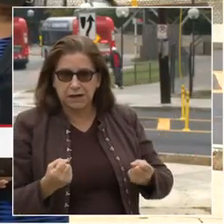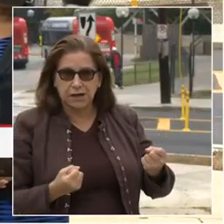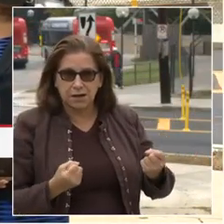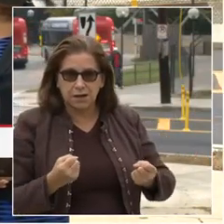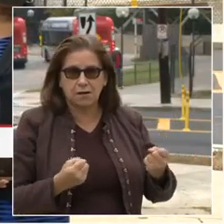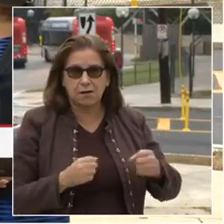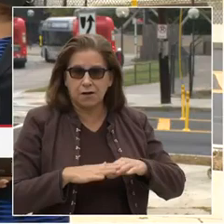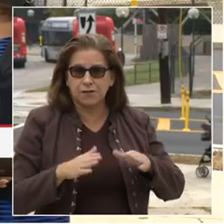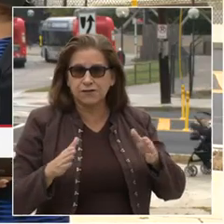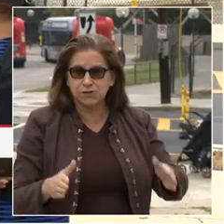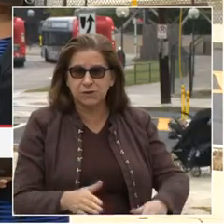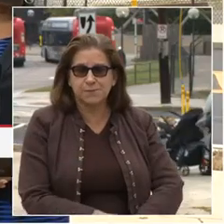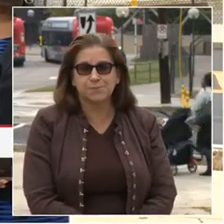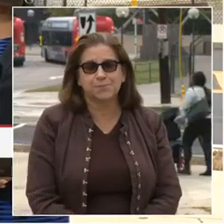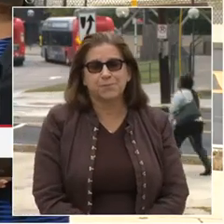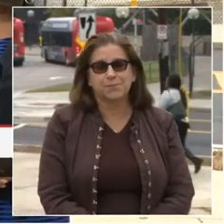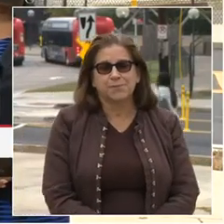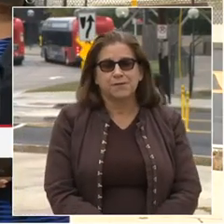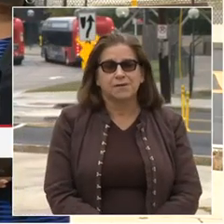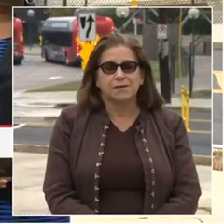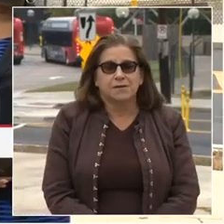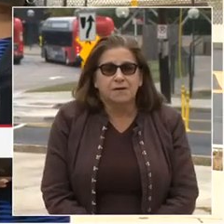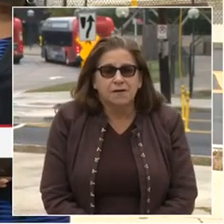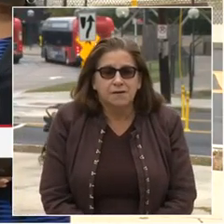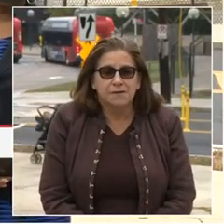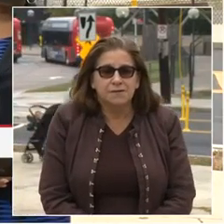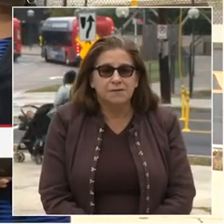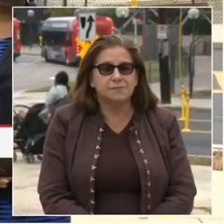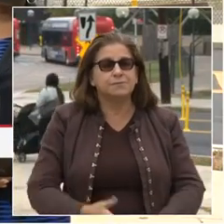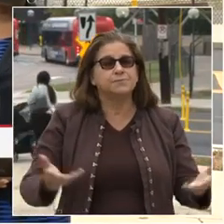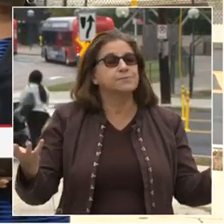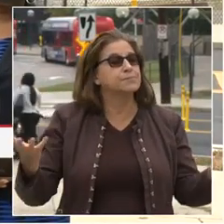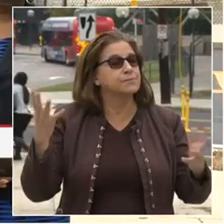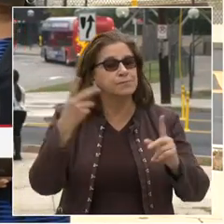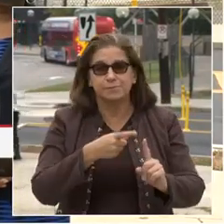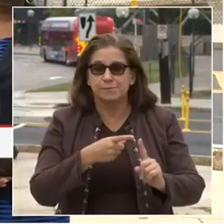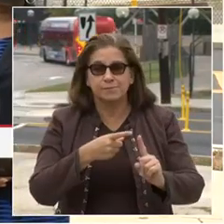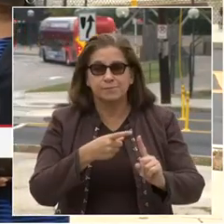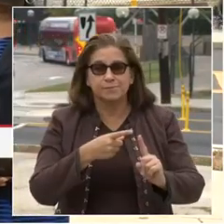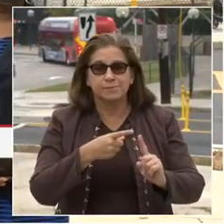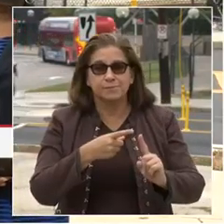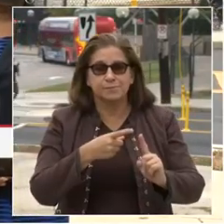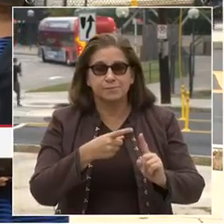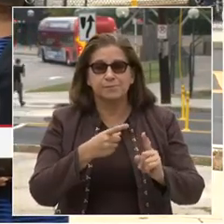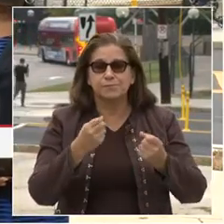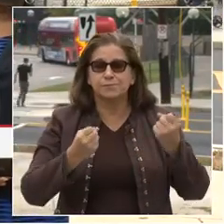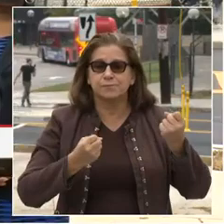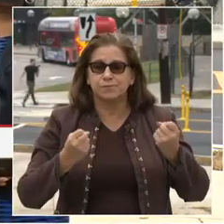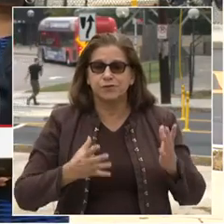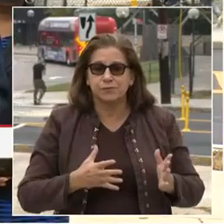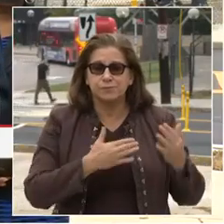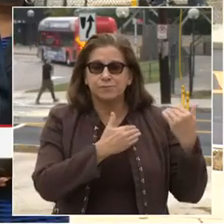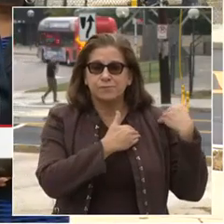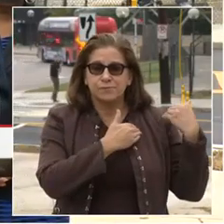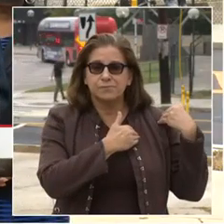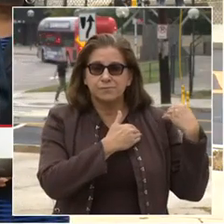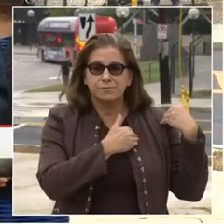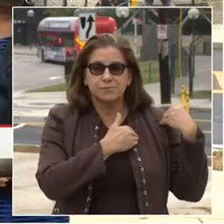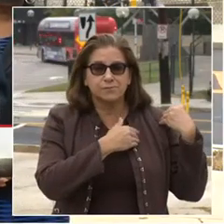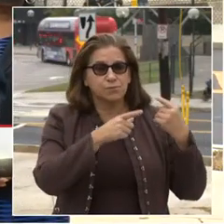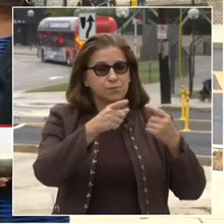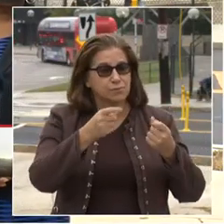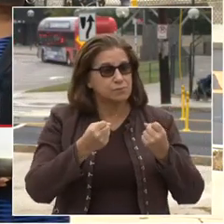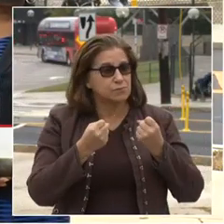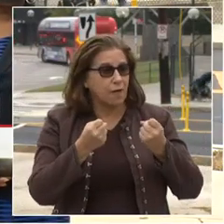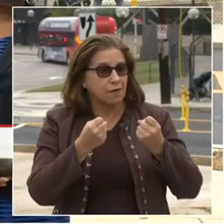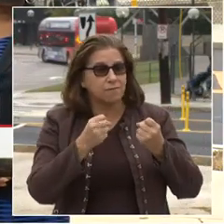safety. We need all drivers, of course, to understand their responsibility. And anytime you drive 25